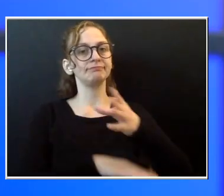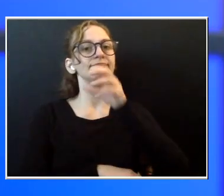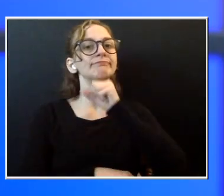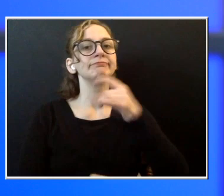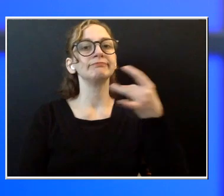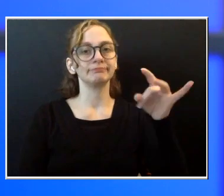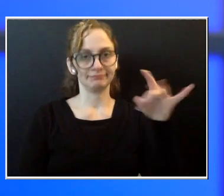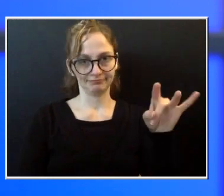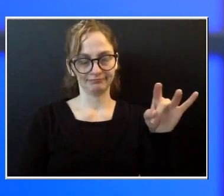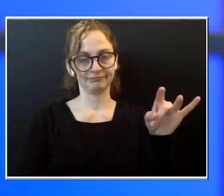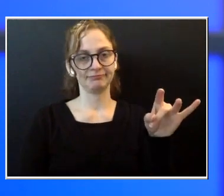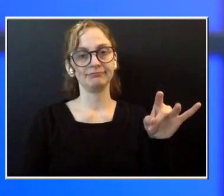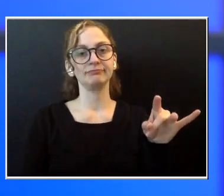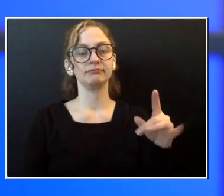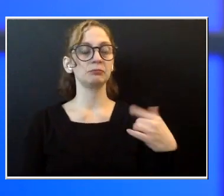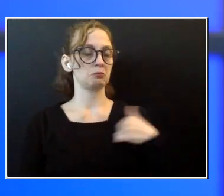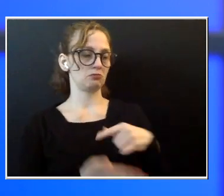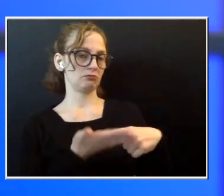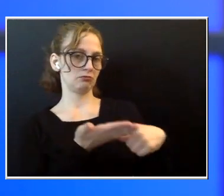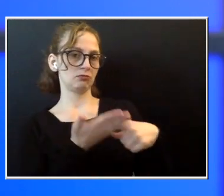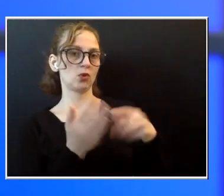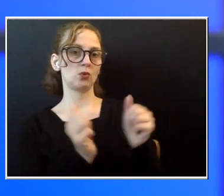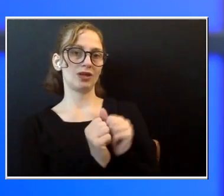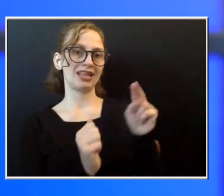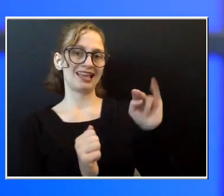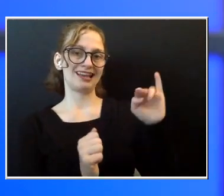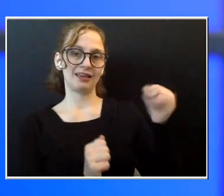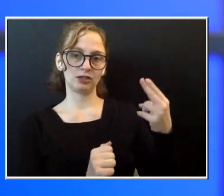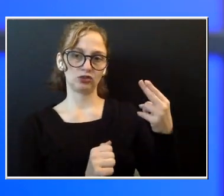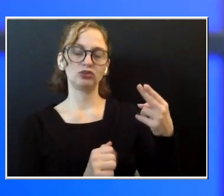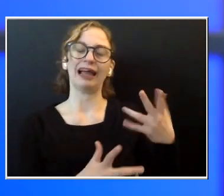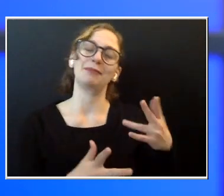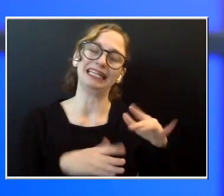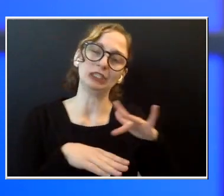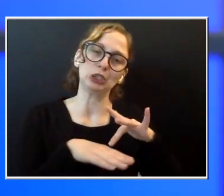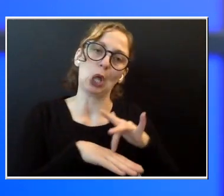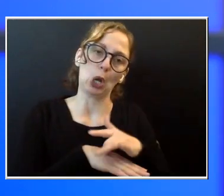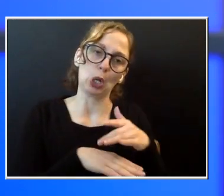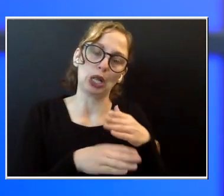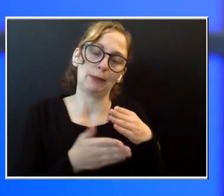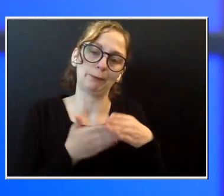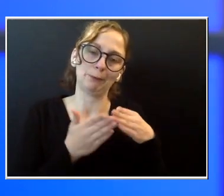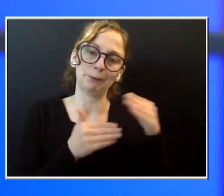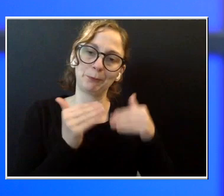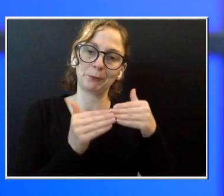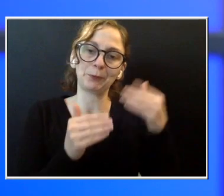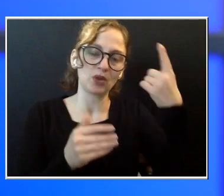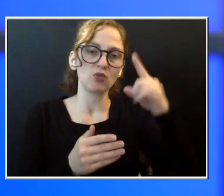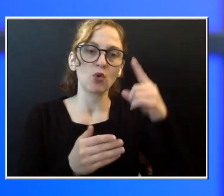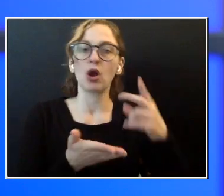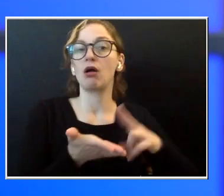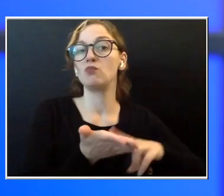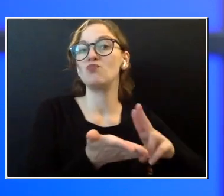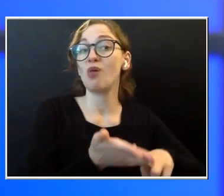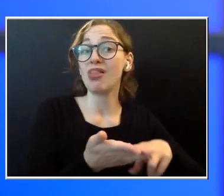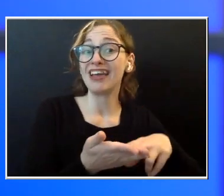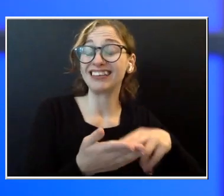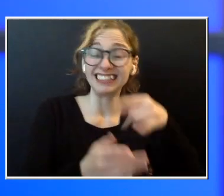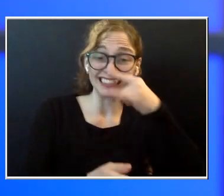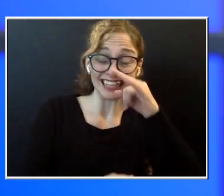in discussion with the NIH, but this is very early stages for enrolling pediatric patients as well. That will